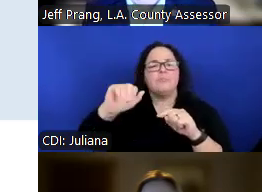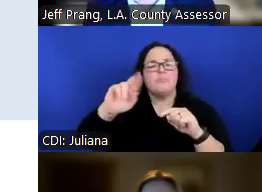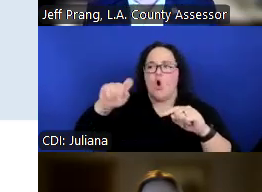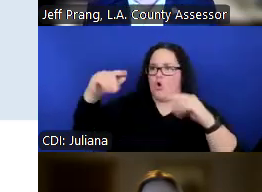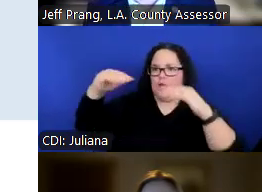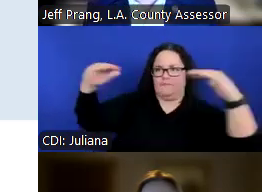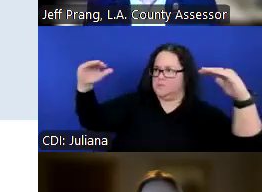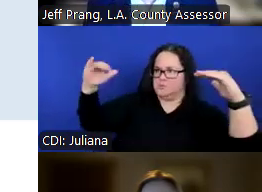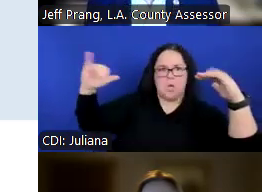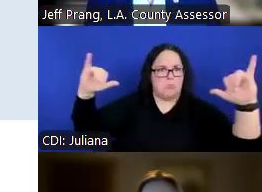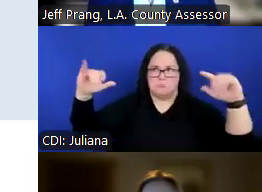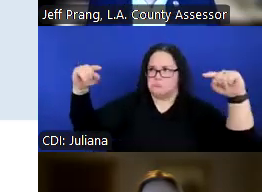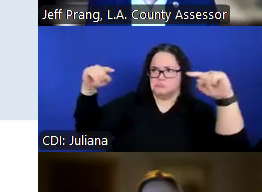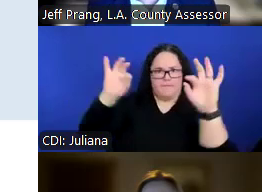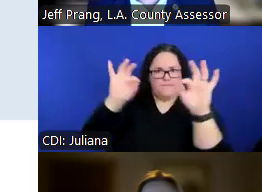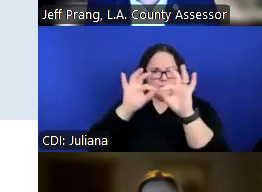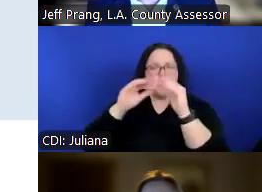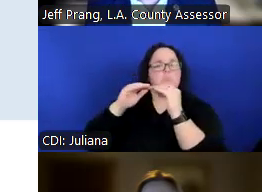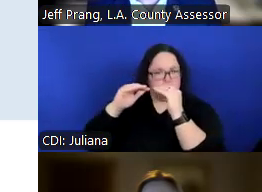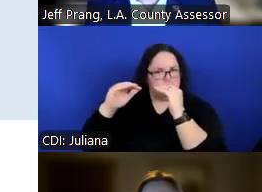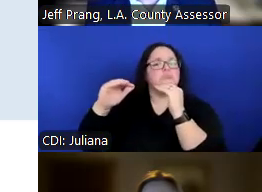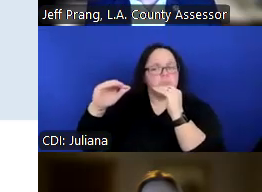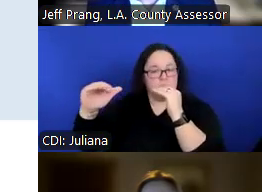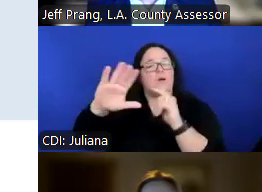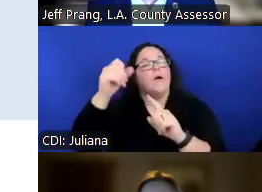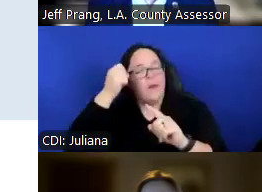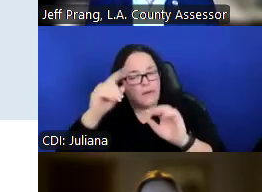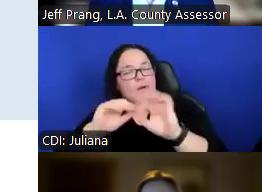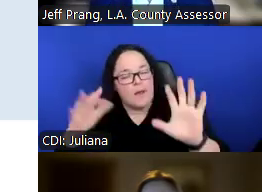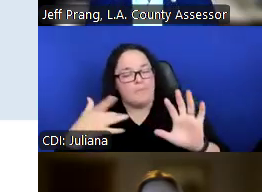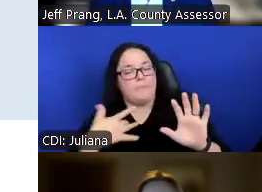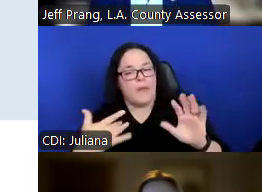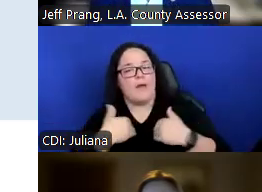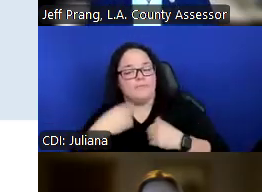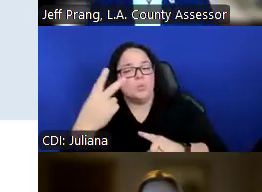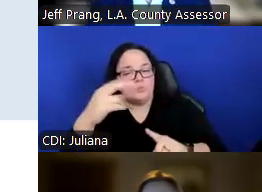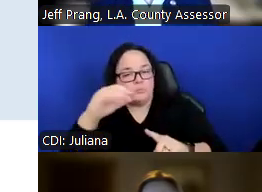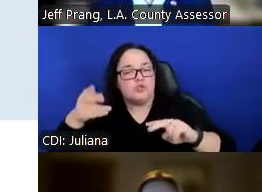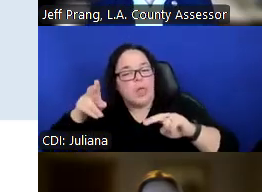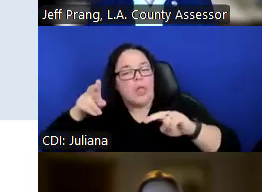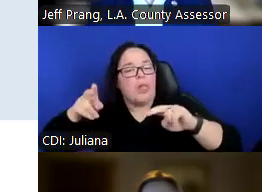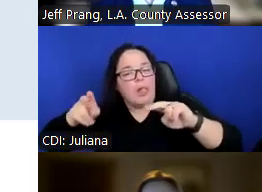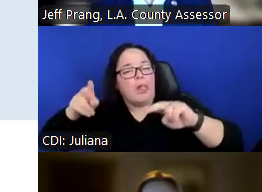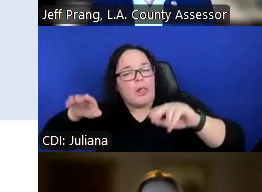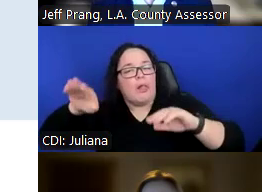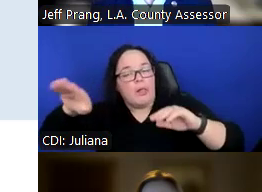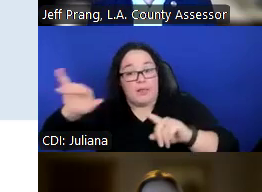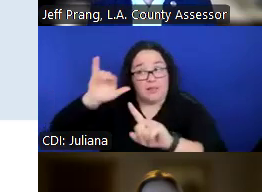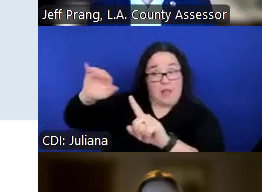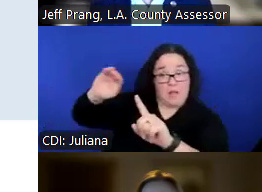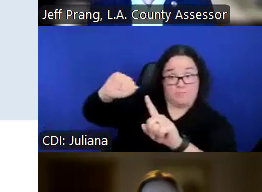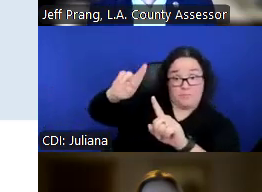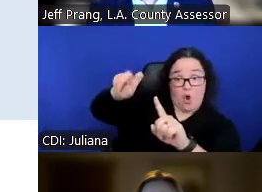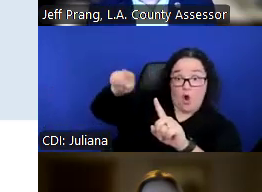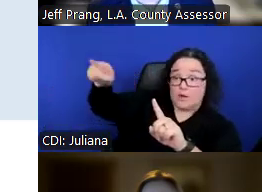a modest 2% annual adjustment. Your market value may grow. That's what you could sell the home at. Your market value will grow